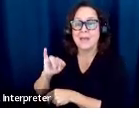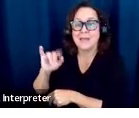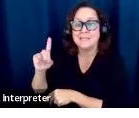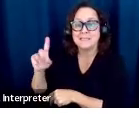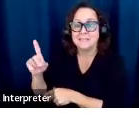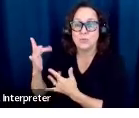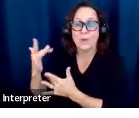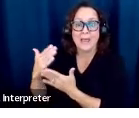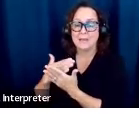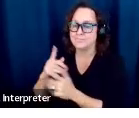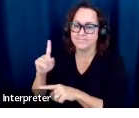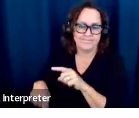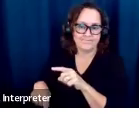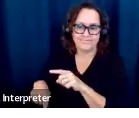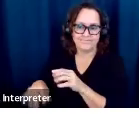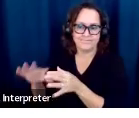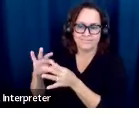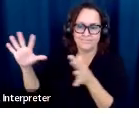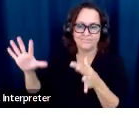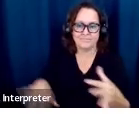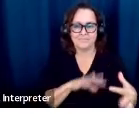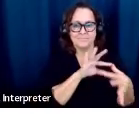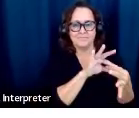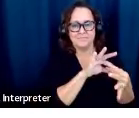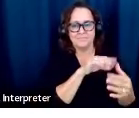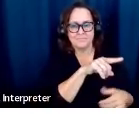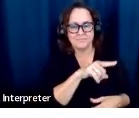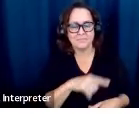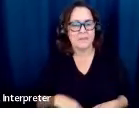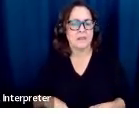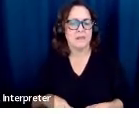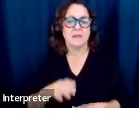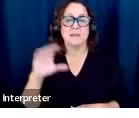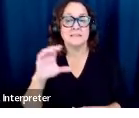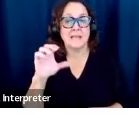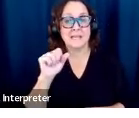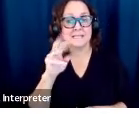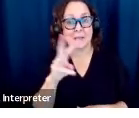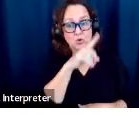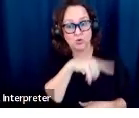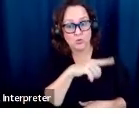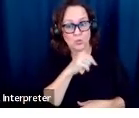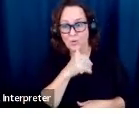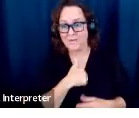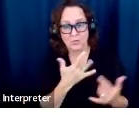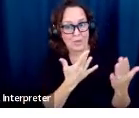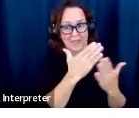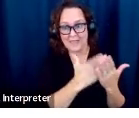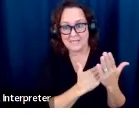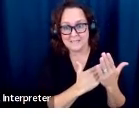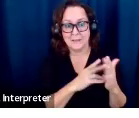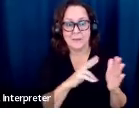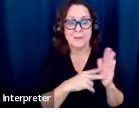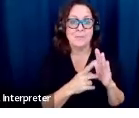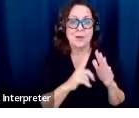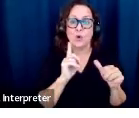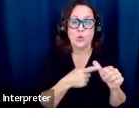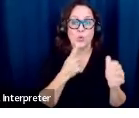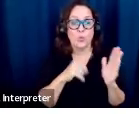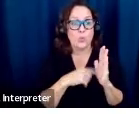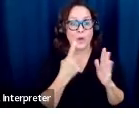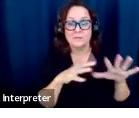waiver waiting list. Additionally, the CSW will not have a waiting list. That means that once all available slots are